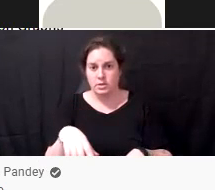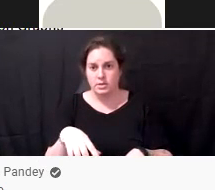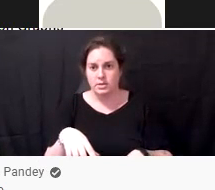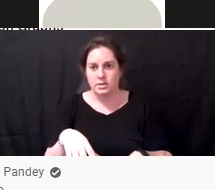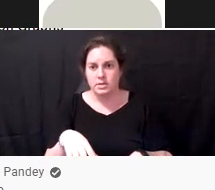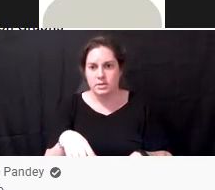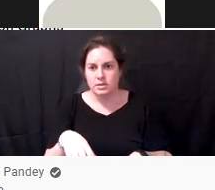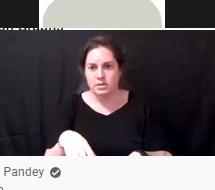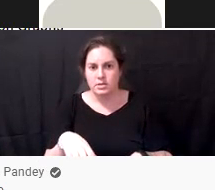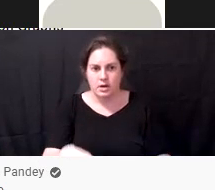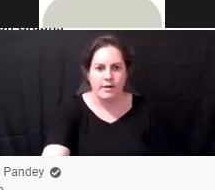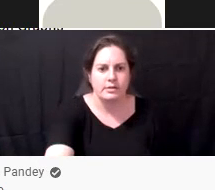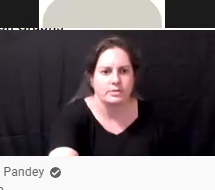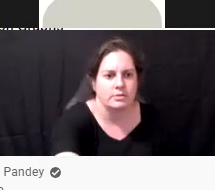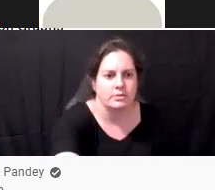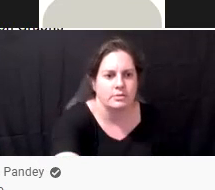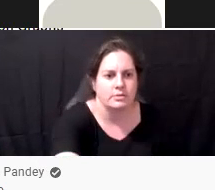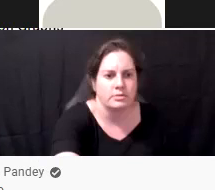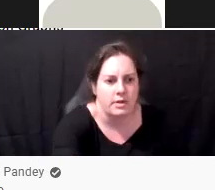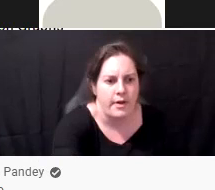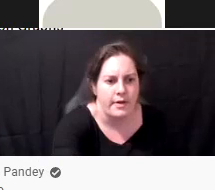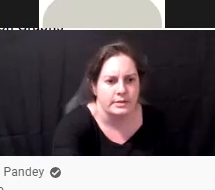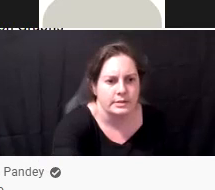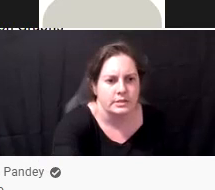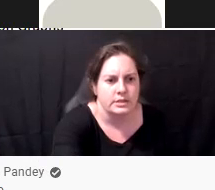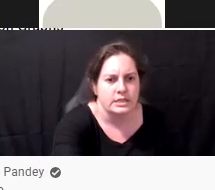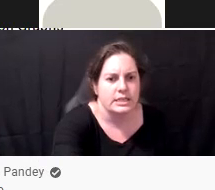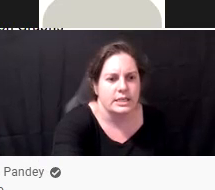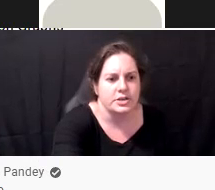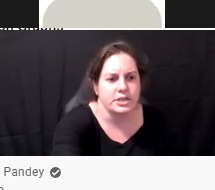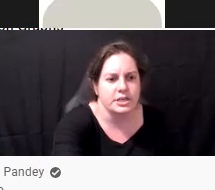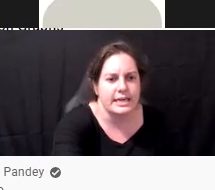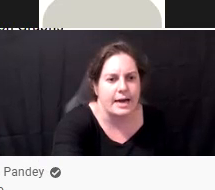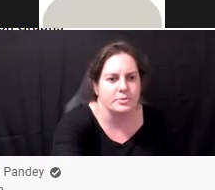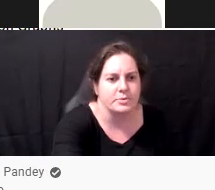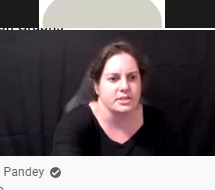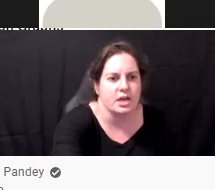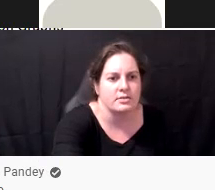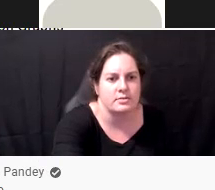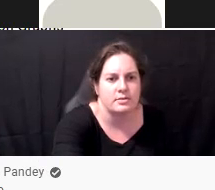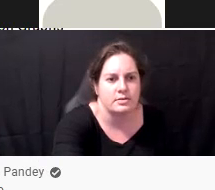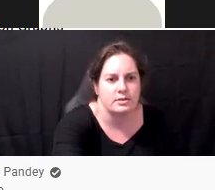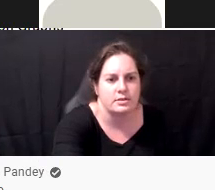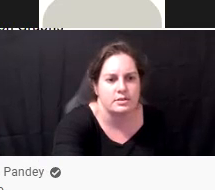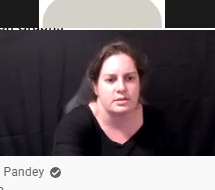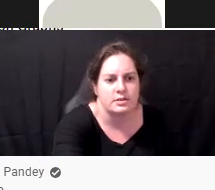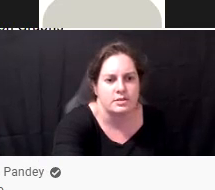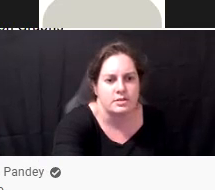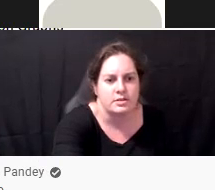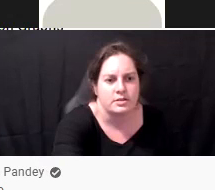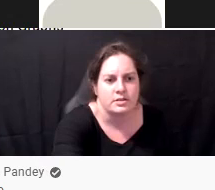the video lesson on physics motion graphs. The objective of this lesson is to understand